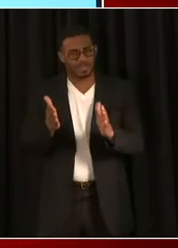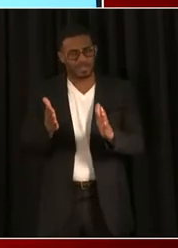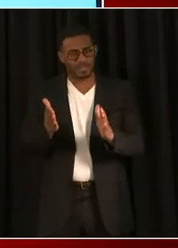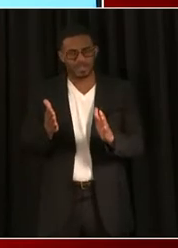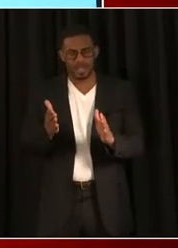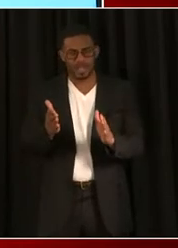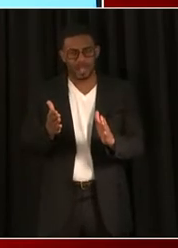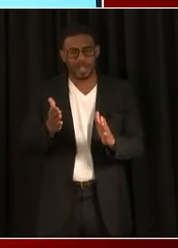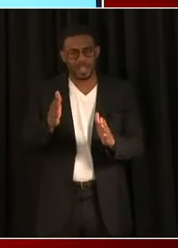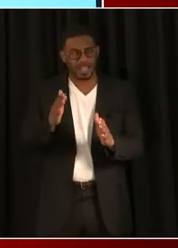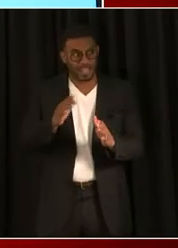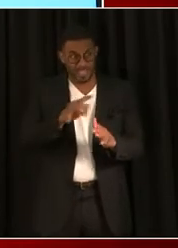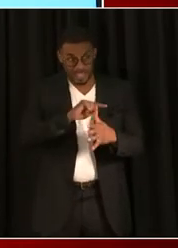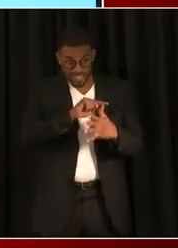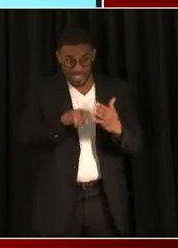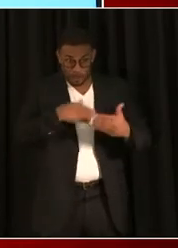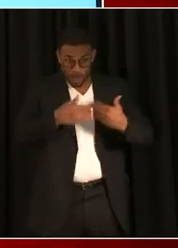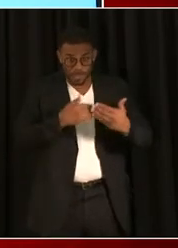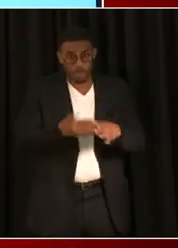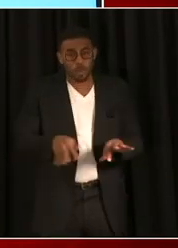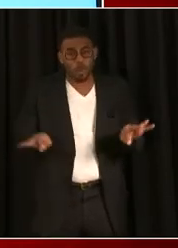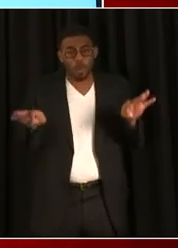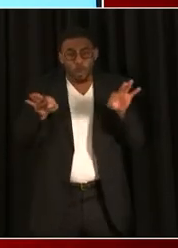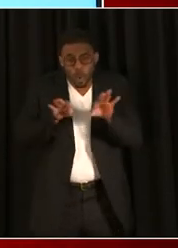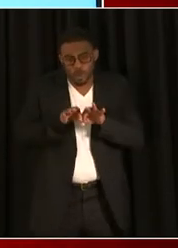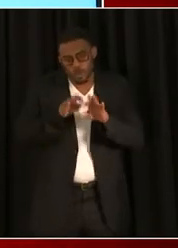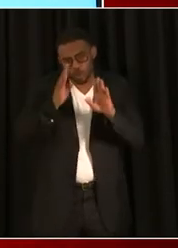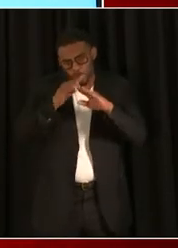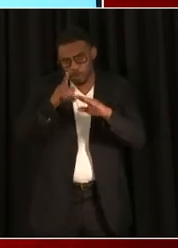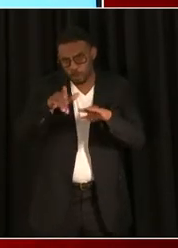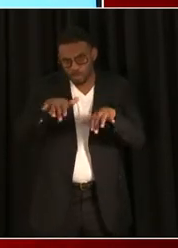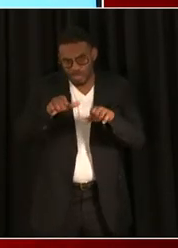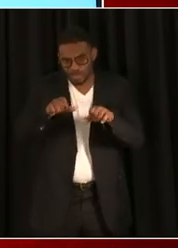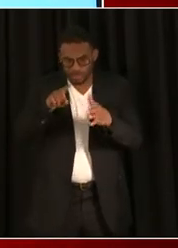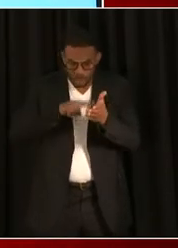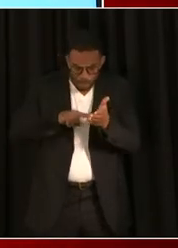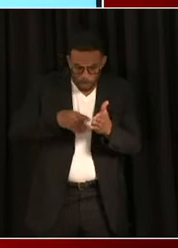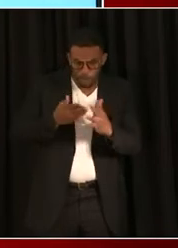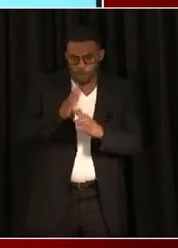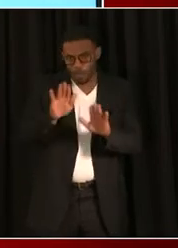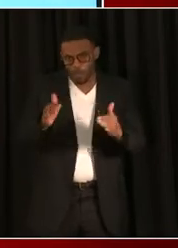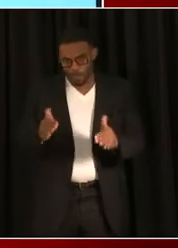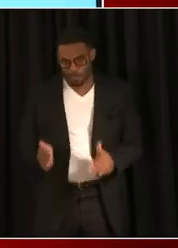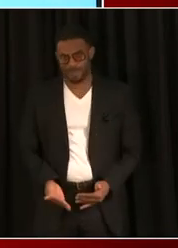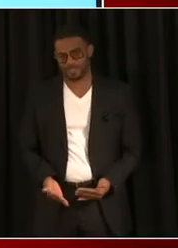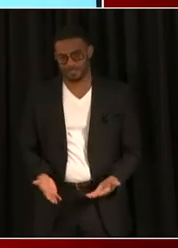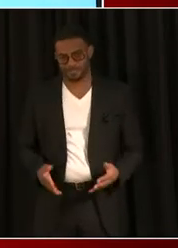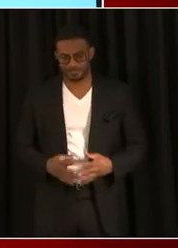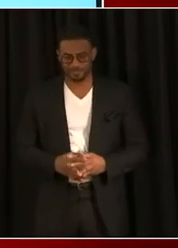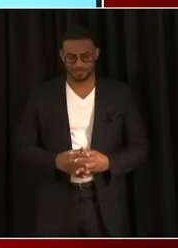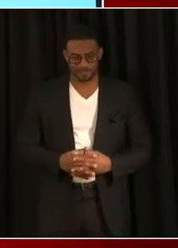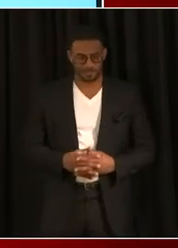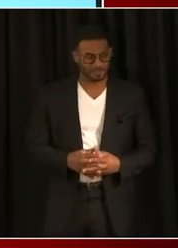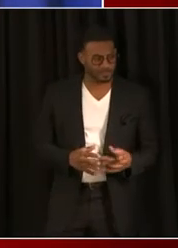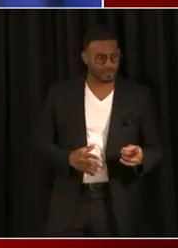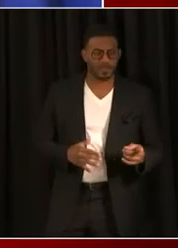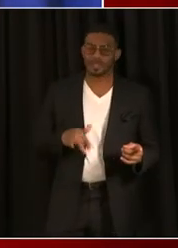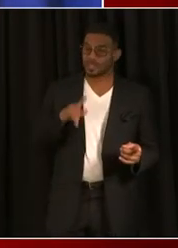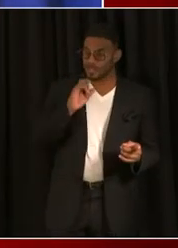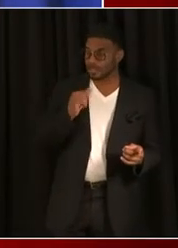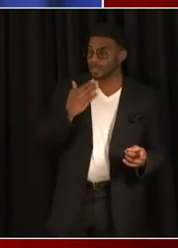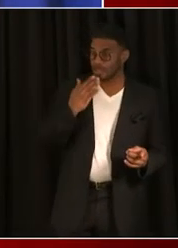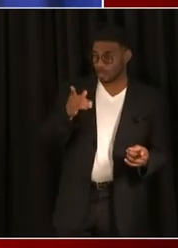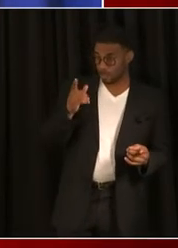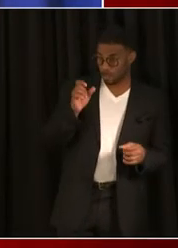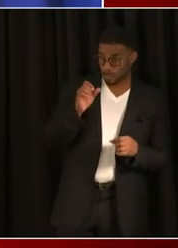is completely worth it. Absolutely. Anika, you want to tell us about your experience kind of interacting with DMPED